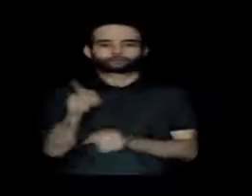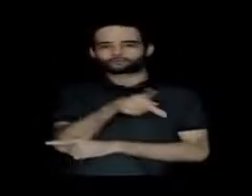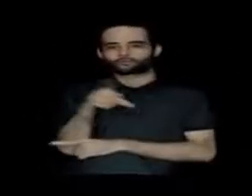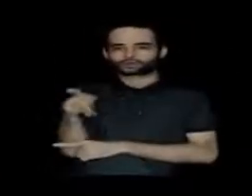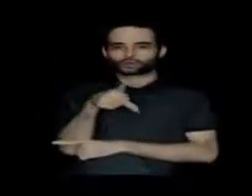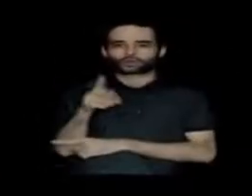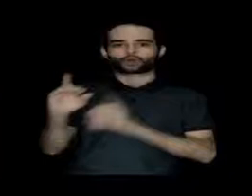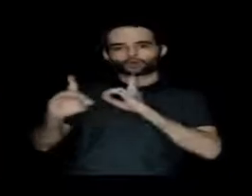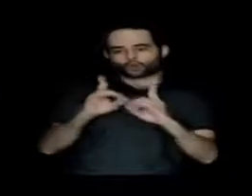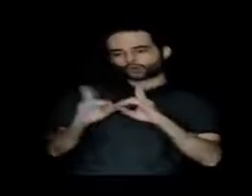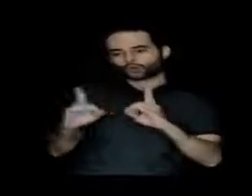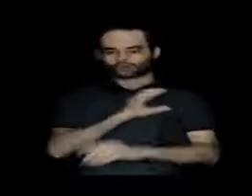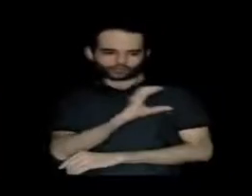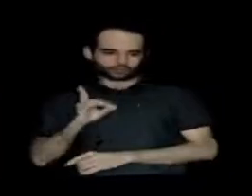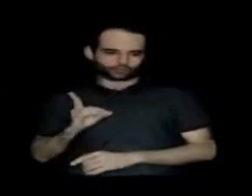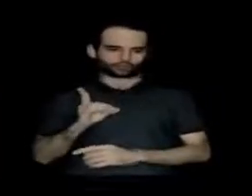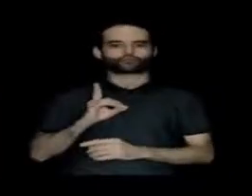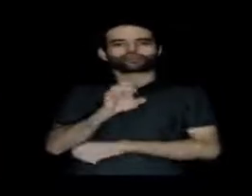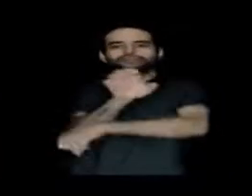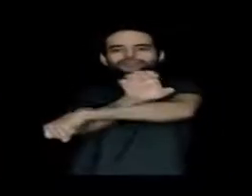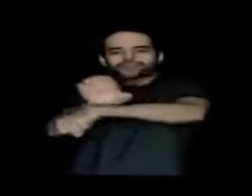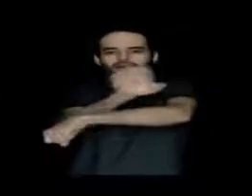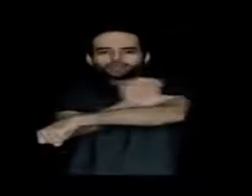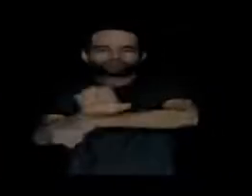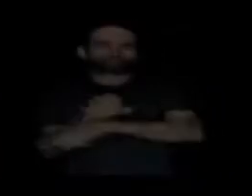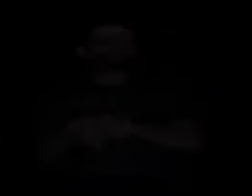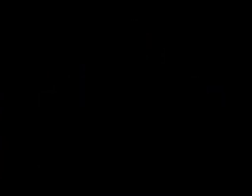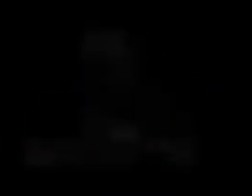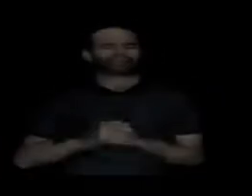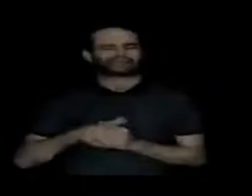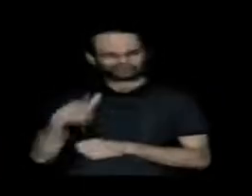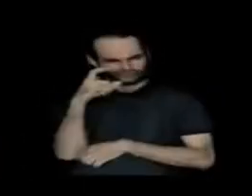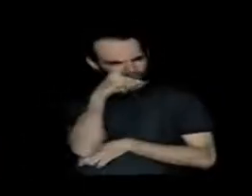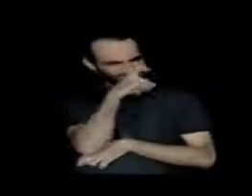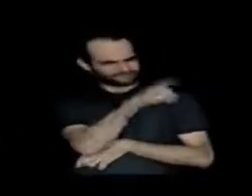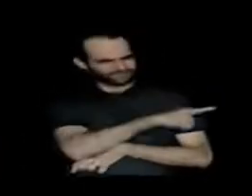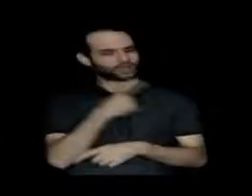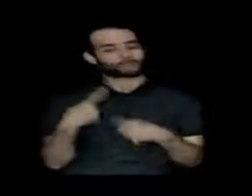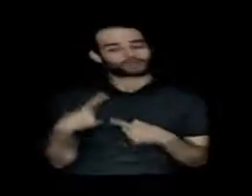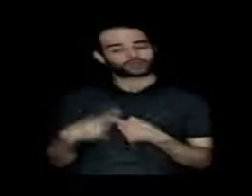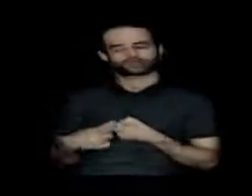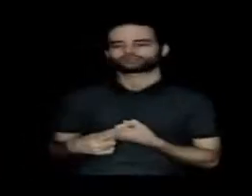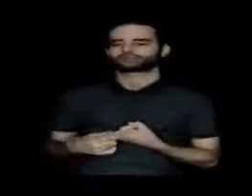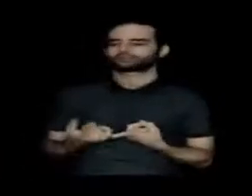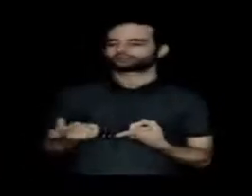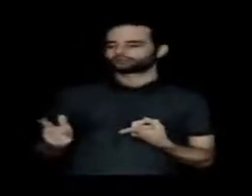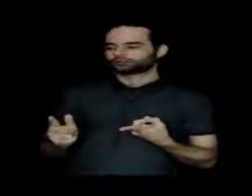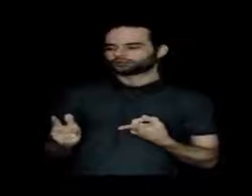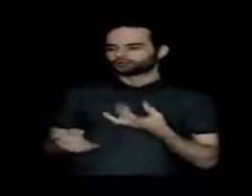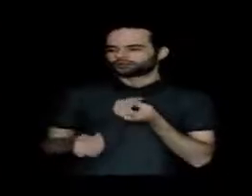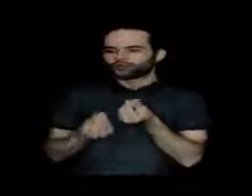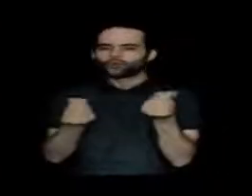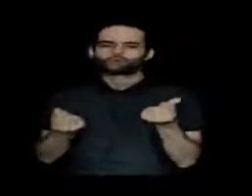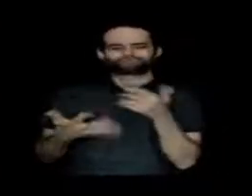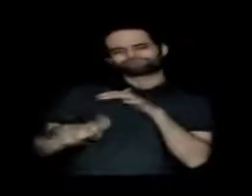space at the park of the school. That's when I started doing this work of sign language literacy for the deaf and